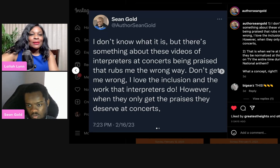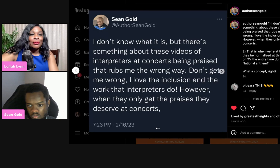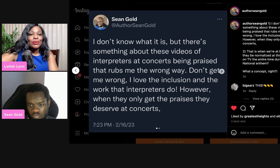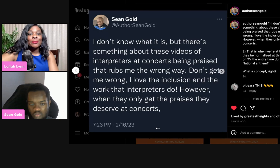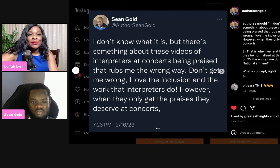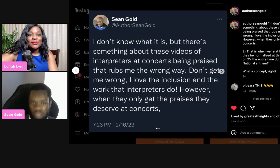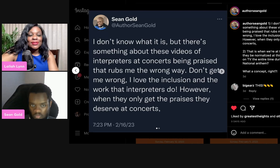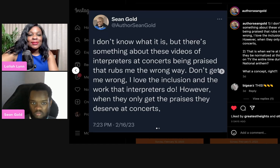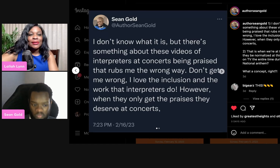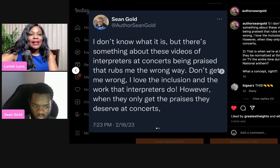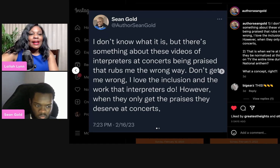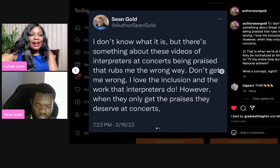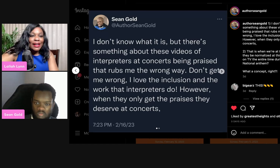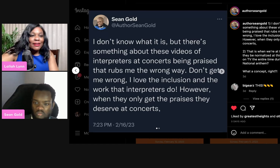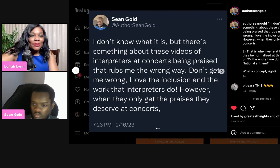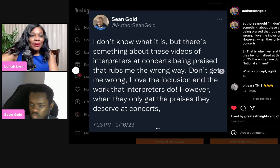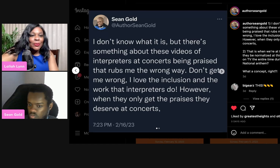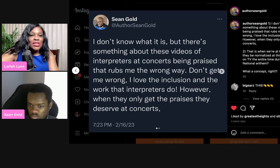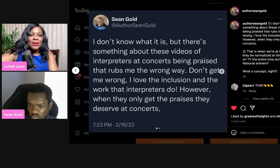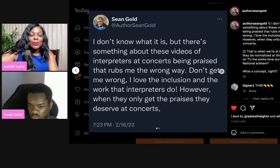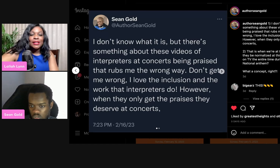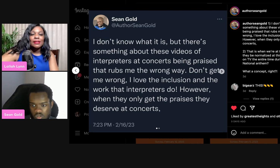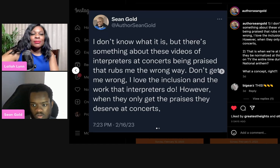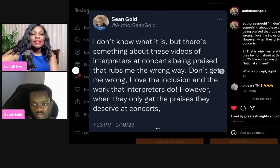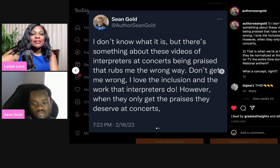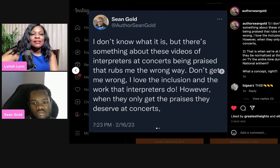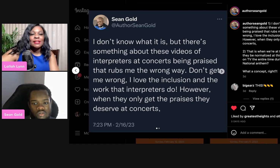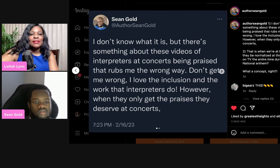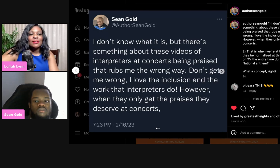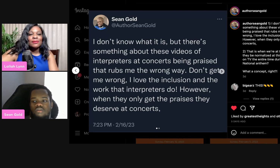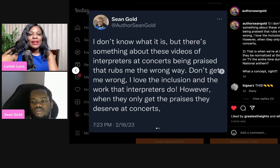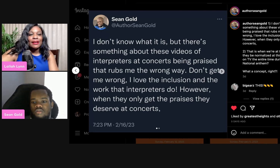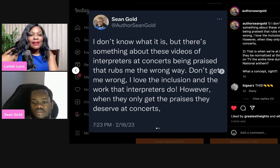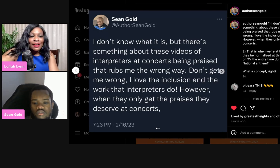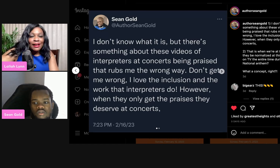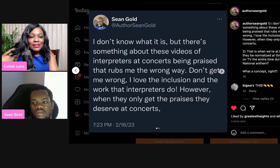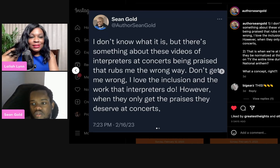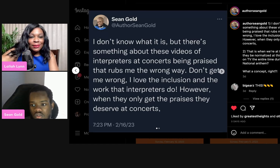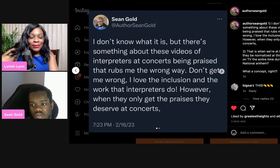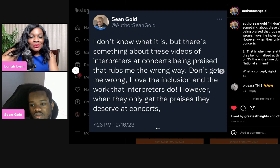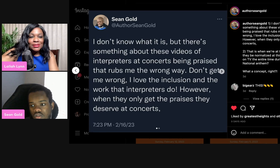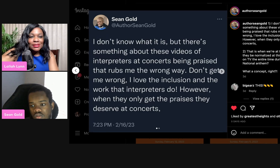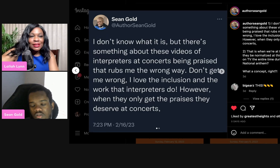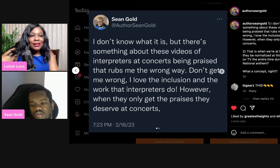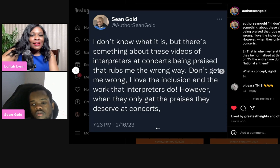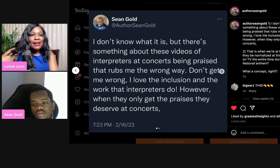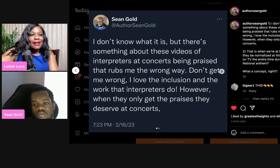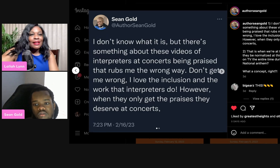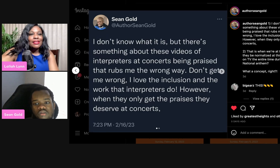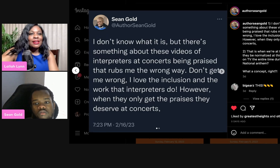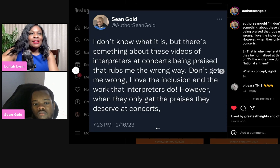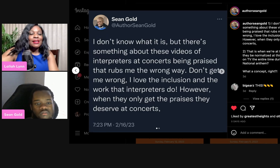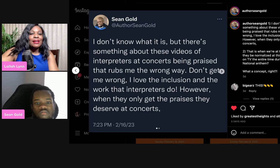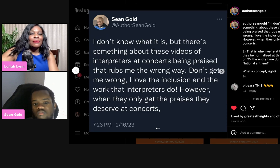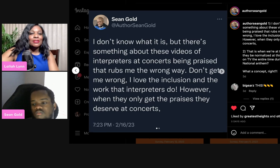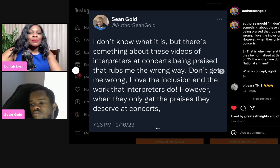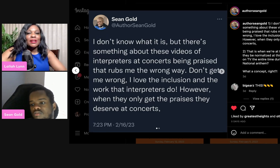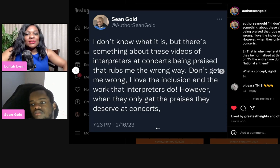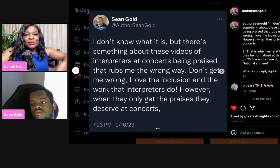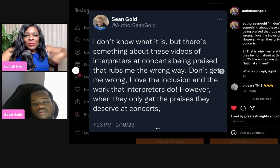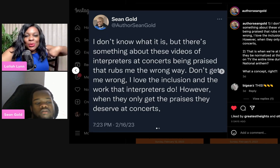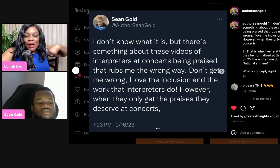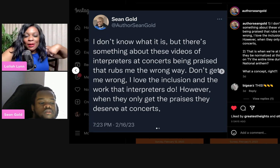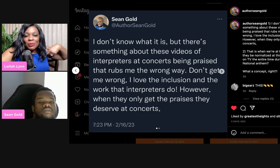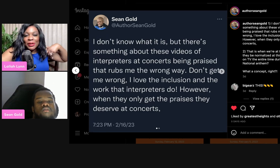work that interpreters do. However, when they only get the praises they deserve at concerts, and then in